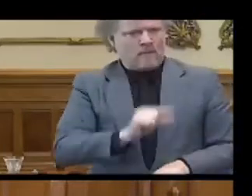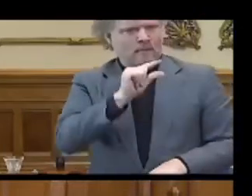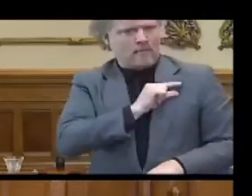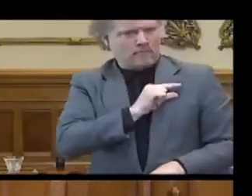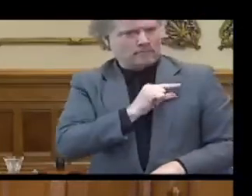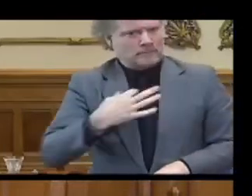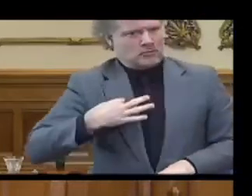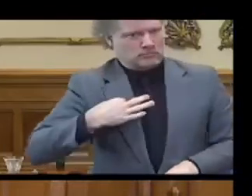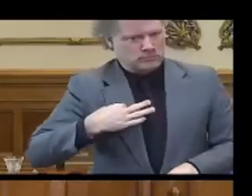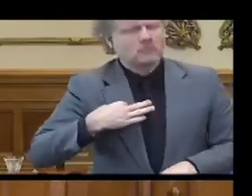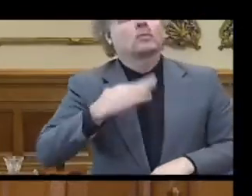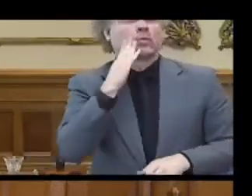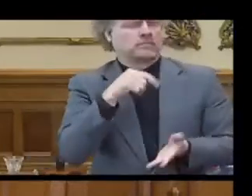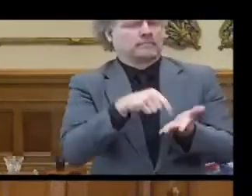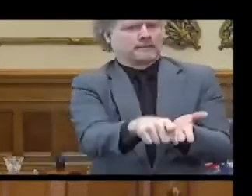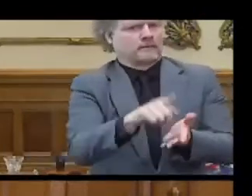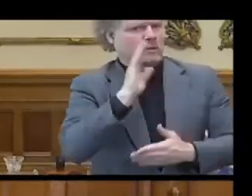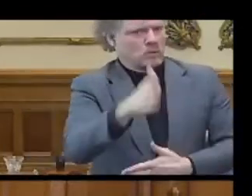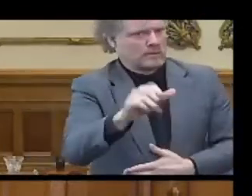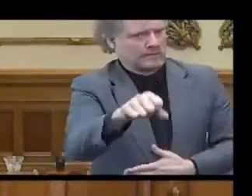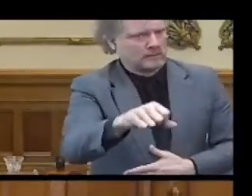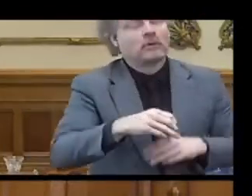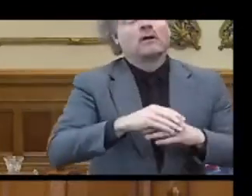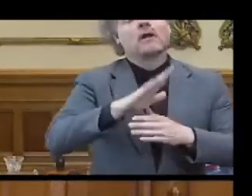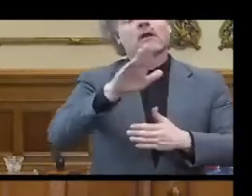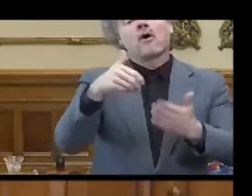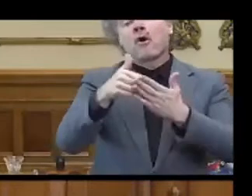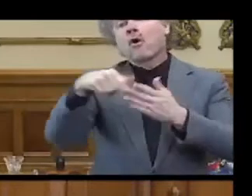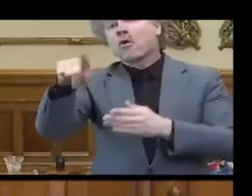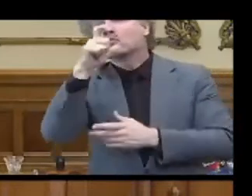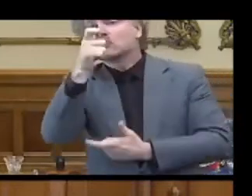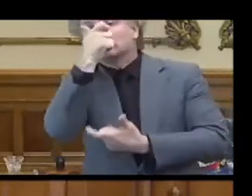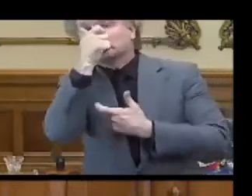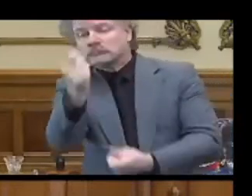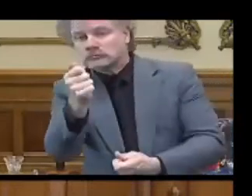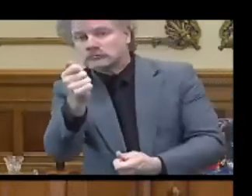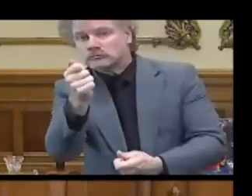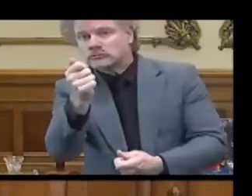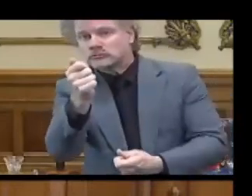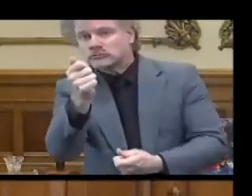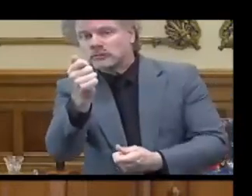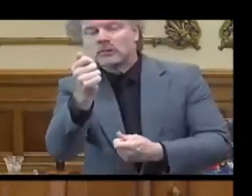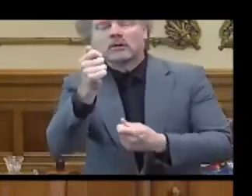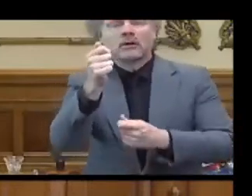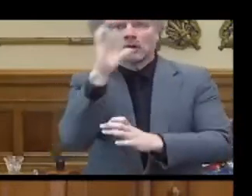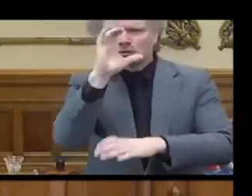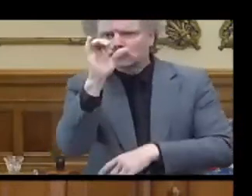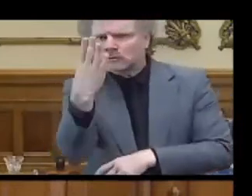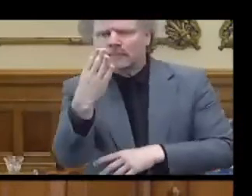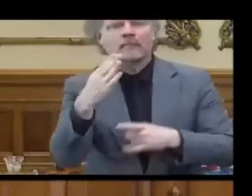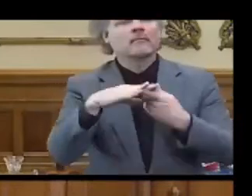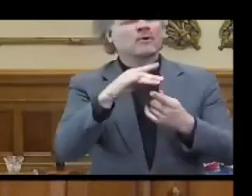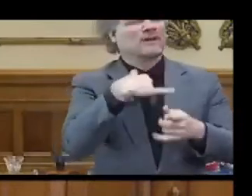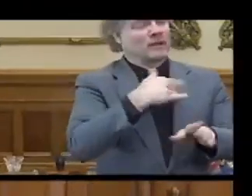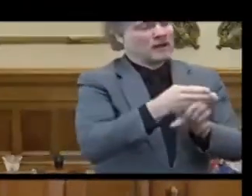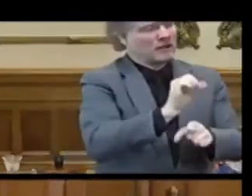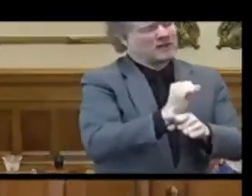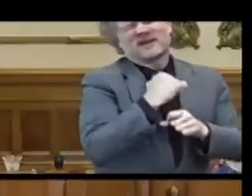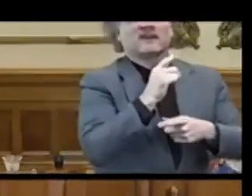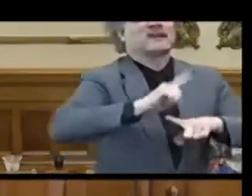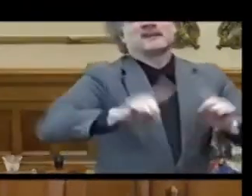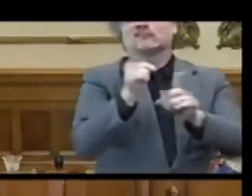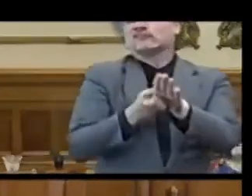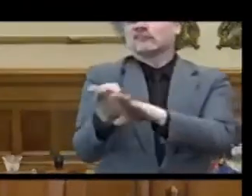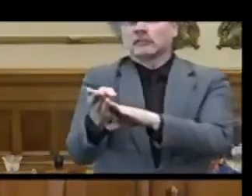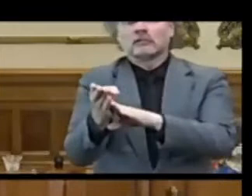provided benefits, and every Hoosier who's interested in a job or career change or some